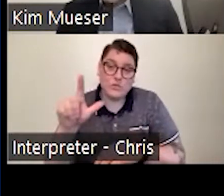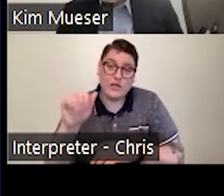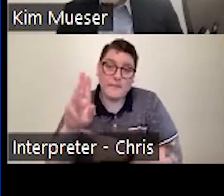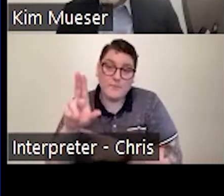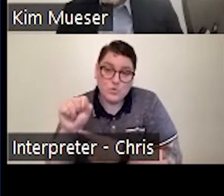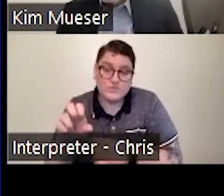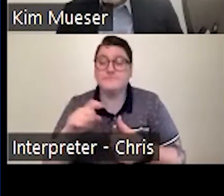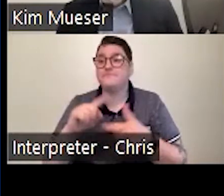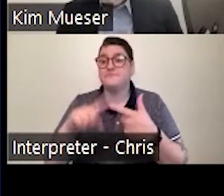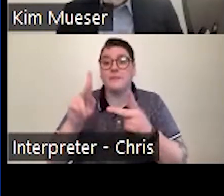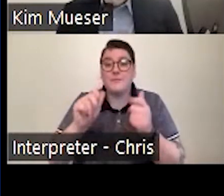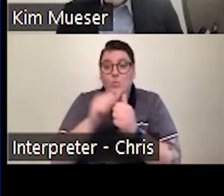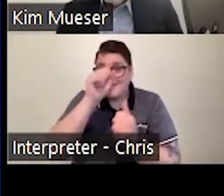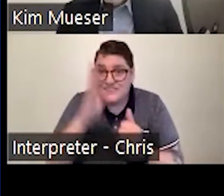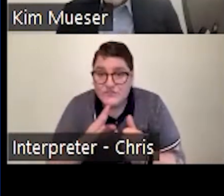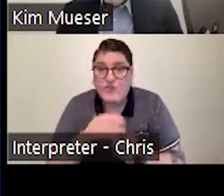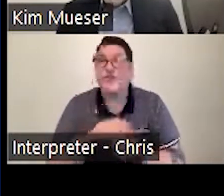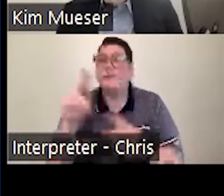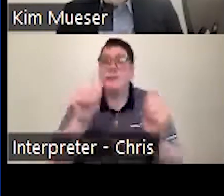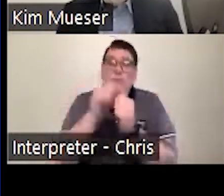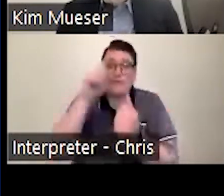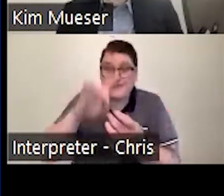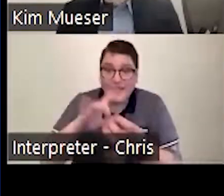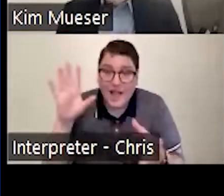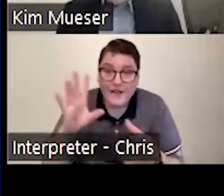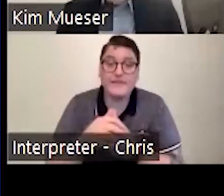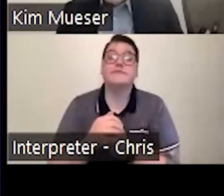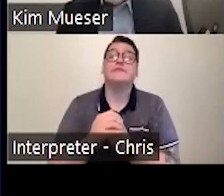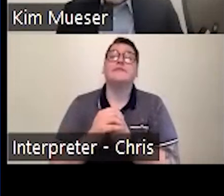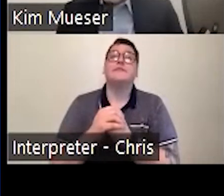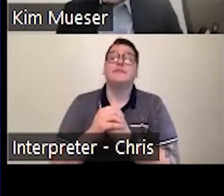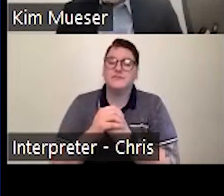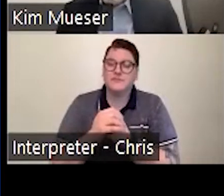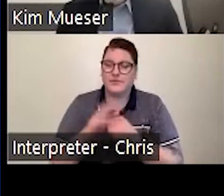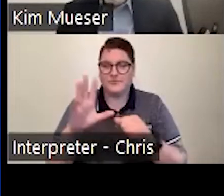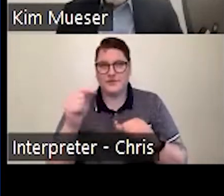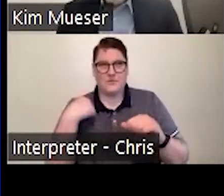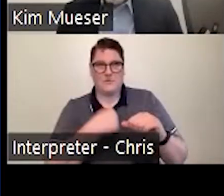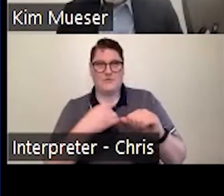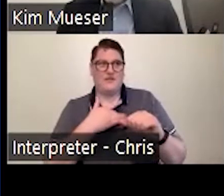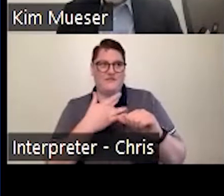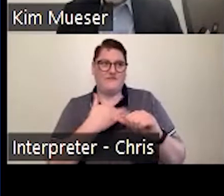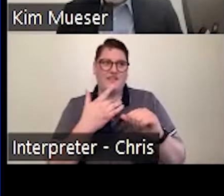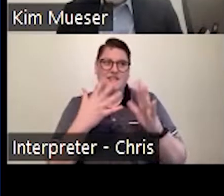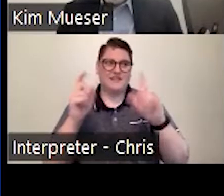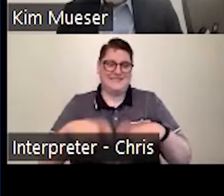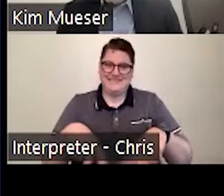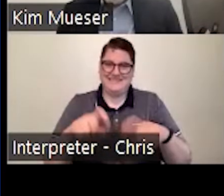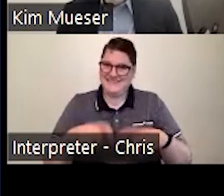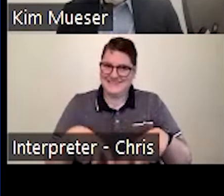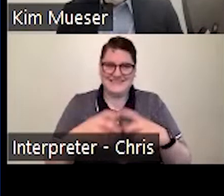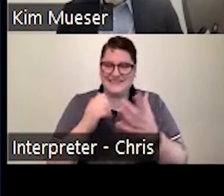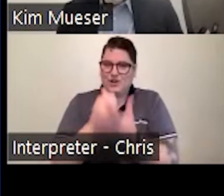with schizophrenia or psychotic symptoms. And yet we feel that the greater need in the field is for